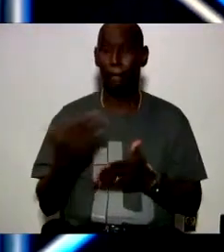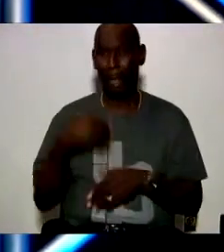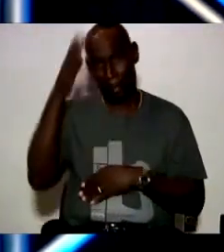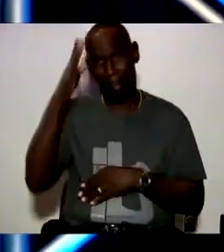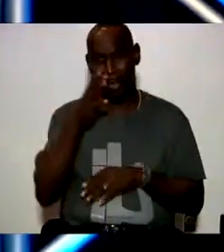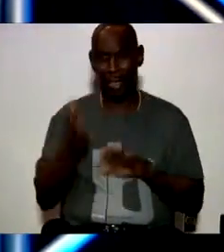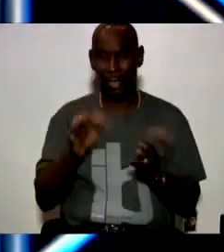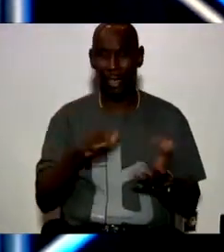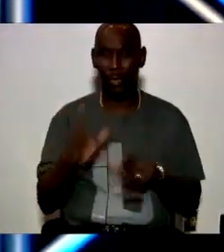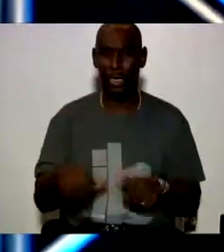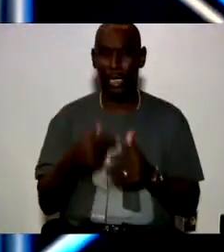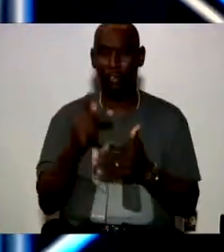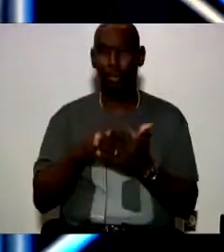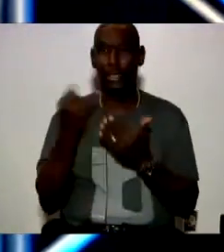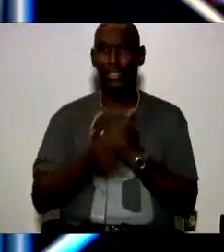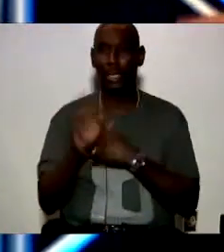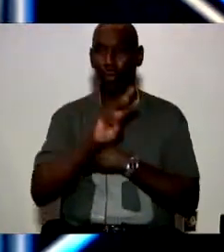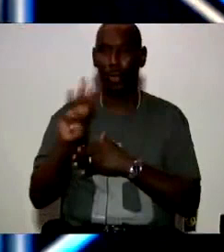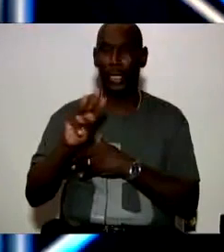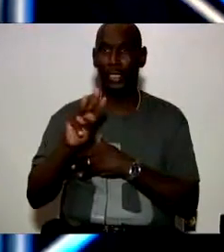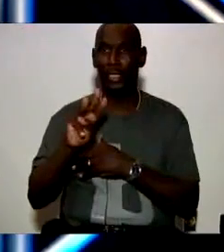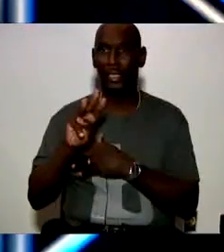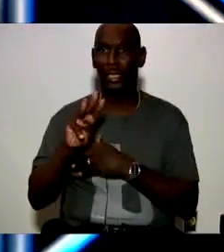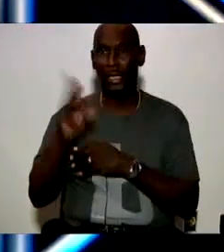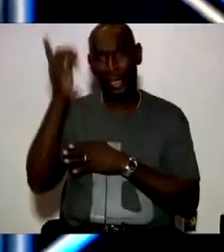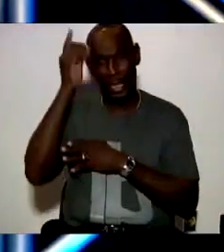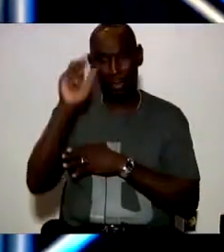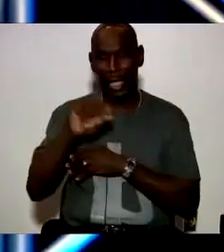We lived in the projects in West Dallas. We had to move out because they tore them down.